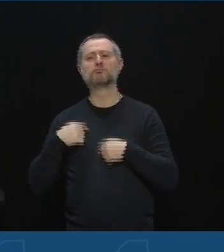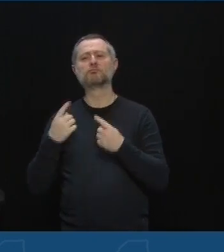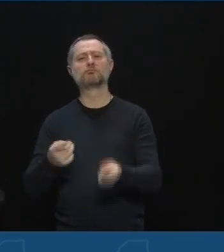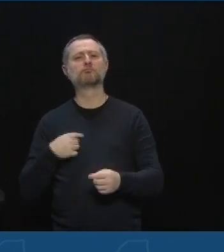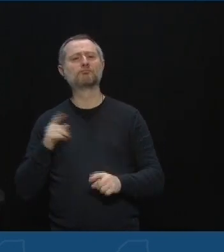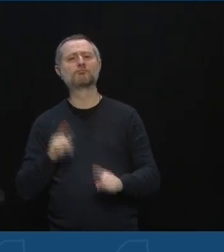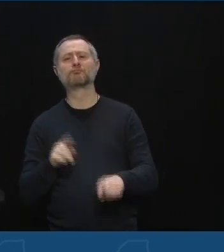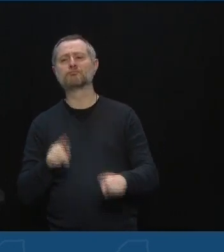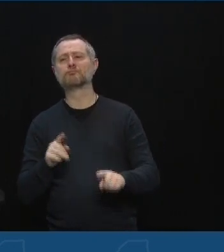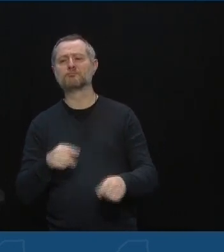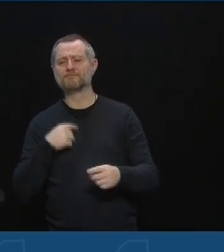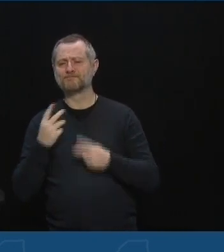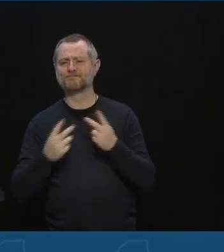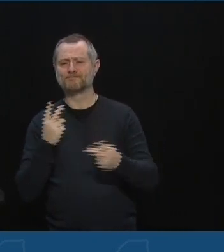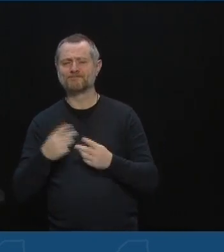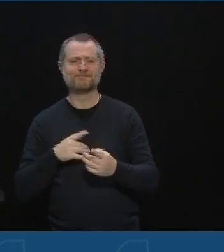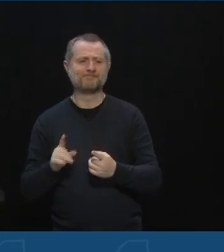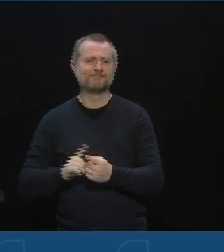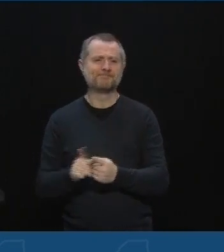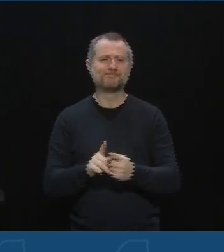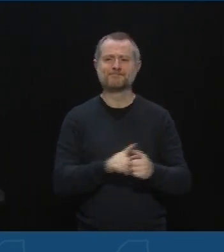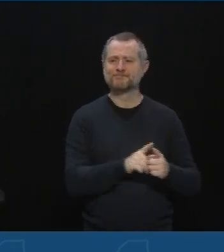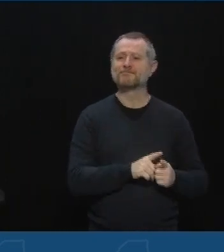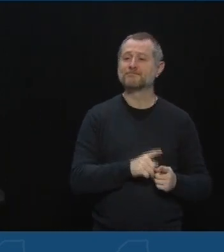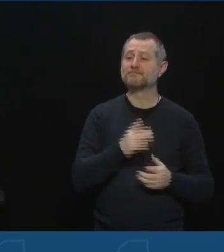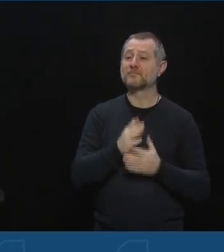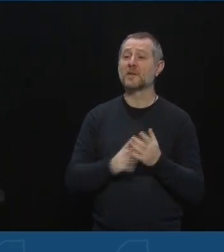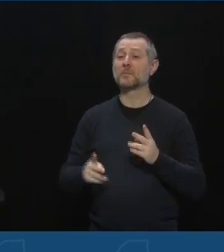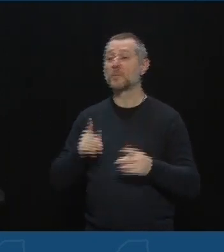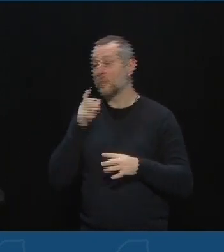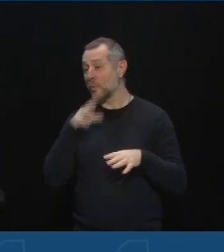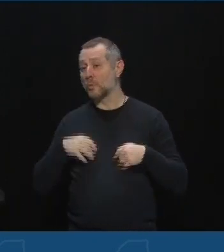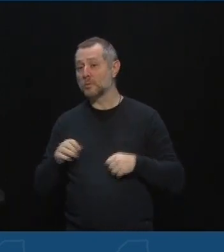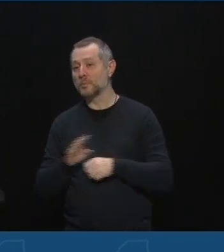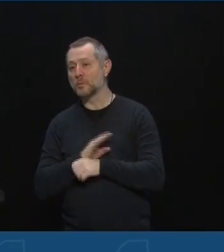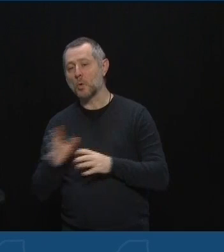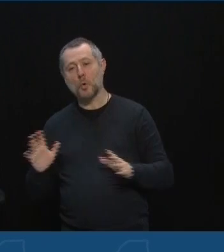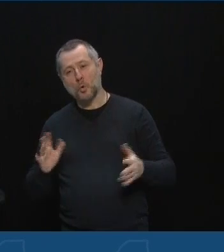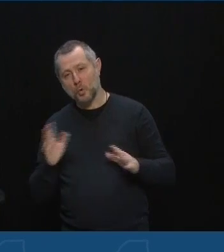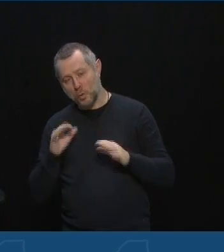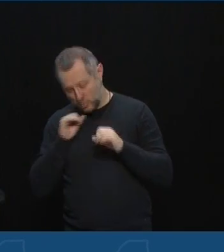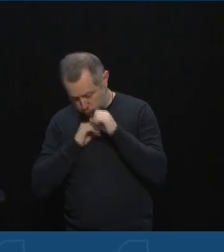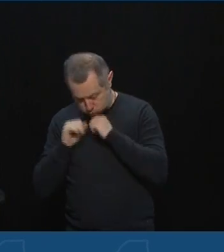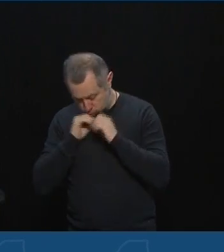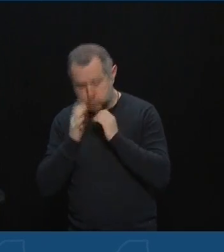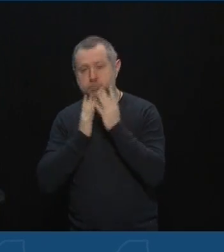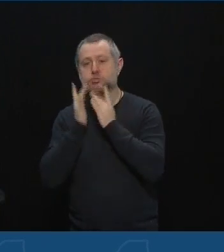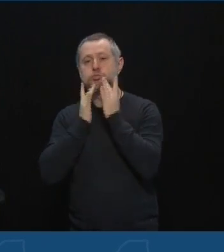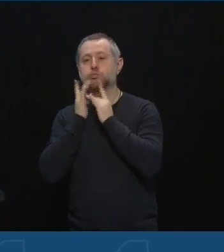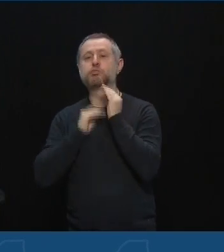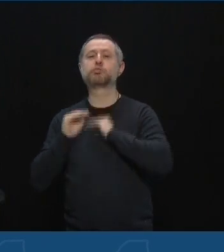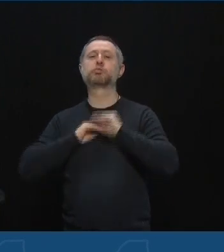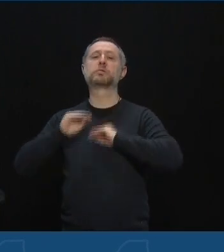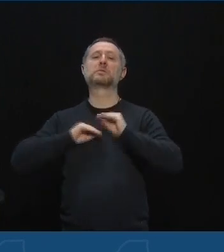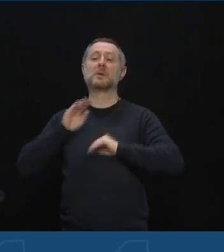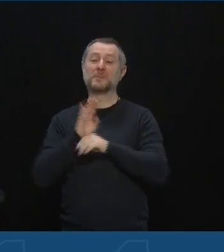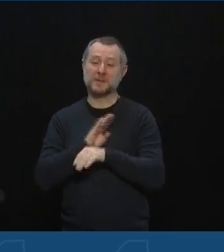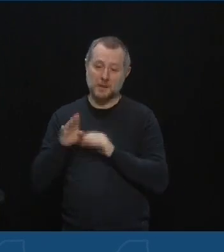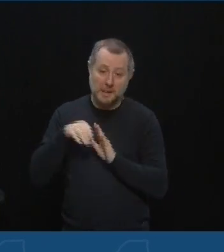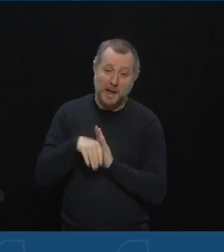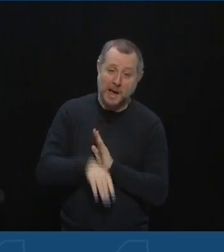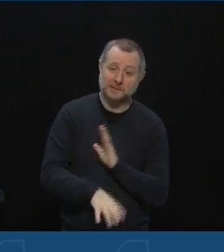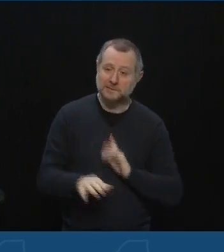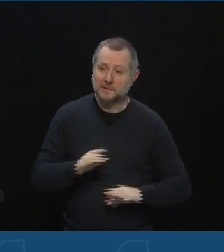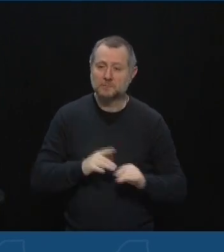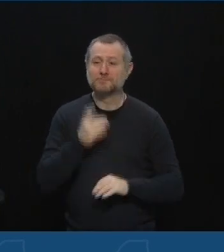around and I talked to them, and some of them were barely hanging on. Their life stream felt like it was going down the drain. They worked so hard to have a little restaurant, a little